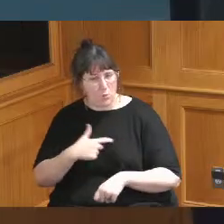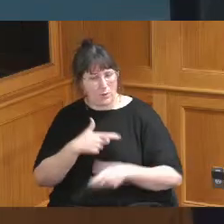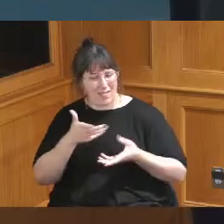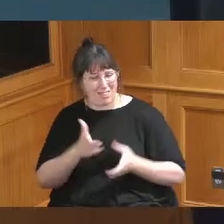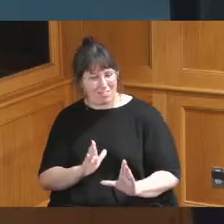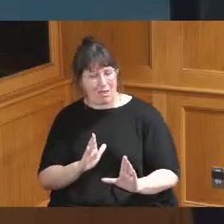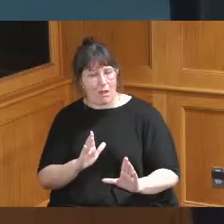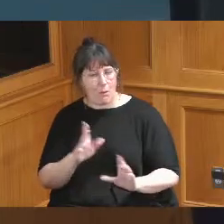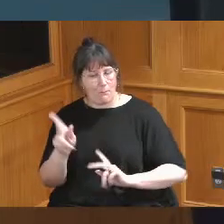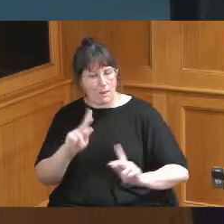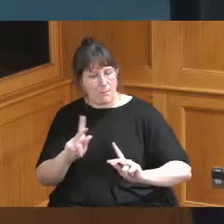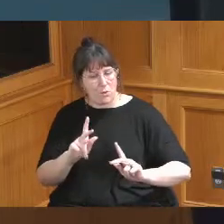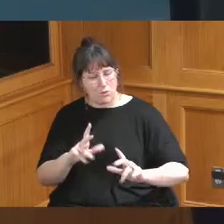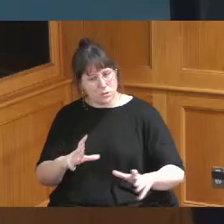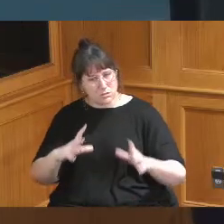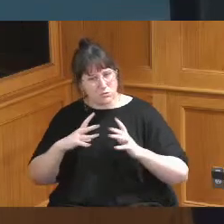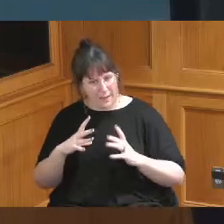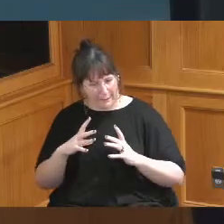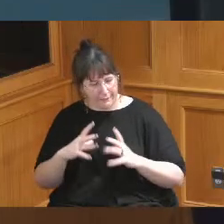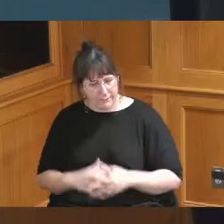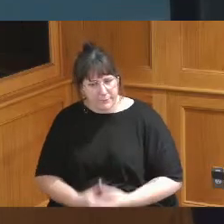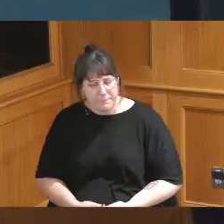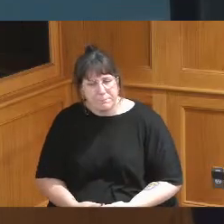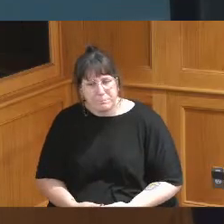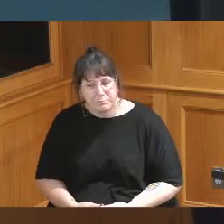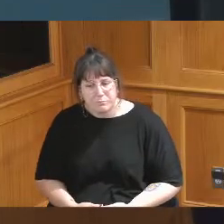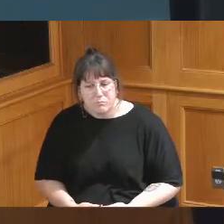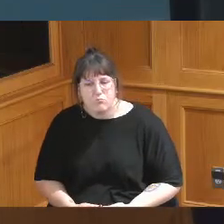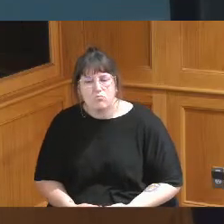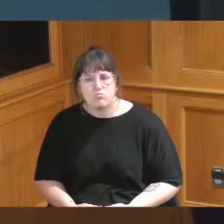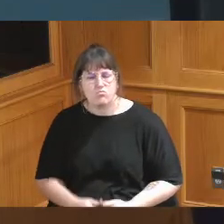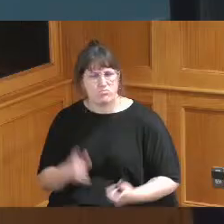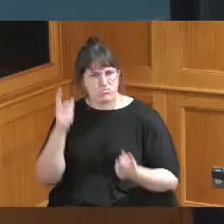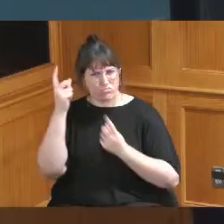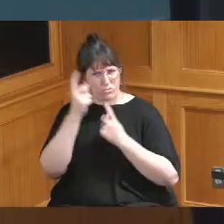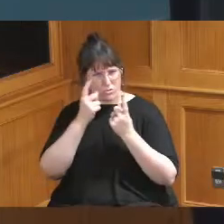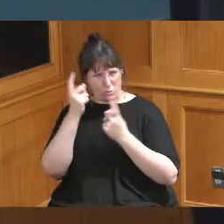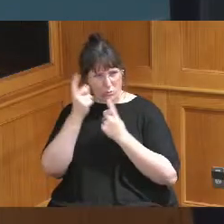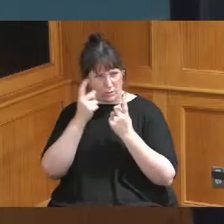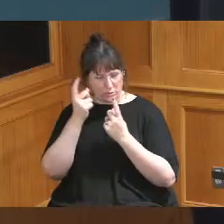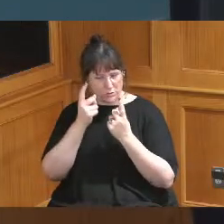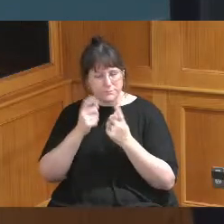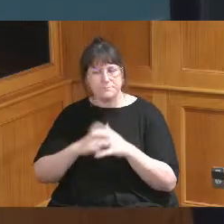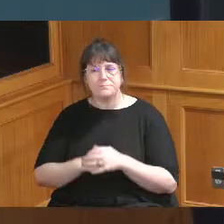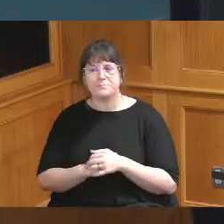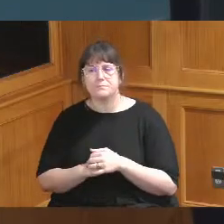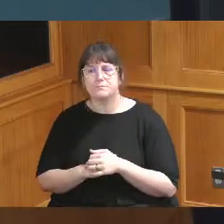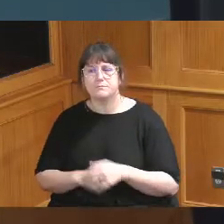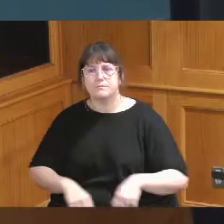are allowing people to take. And so I wonder if, since